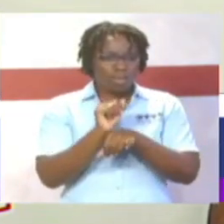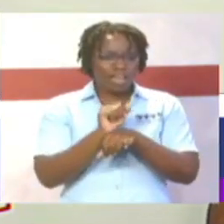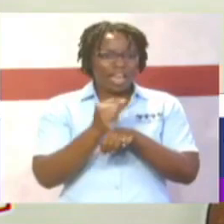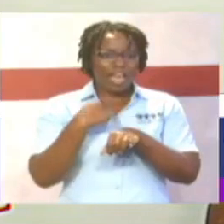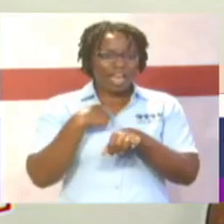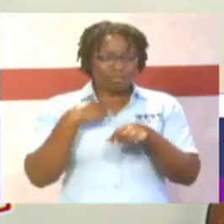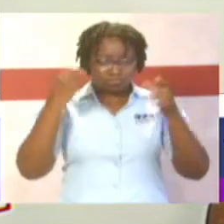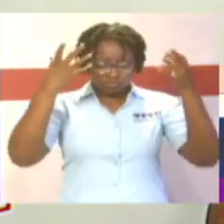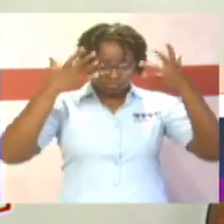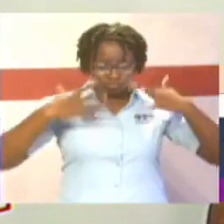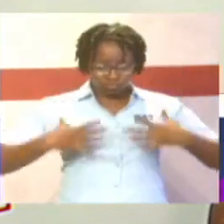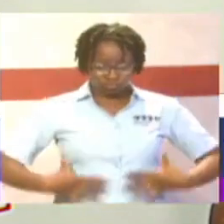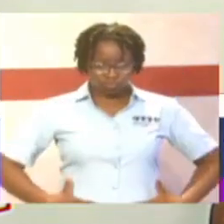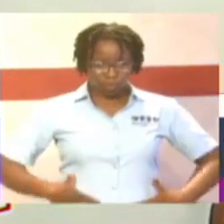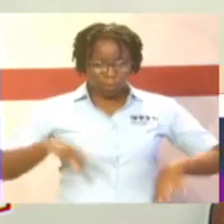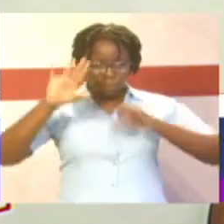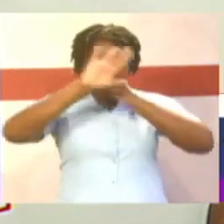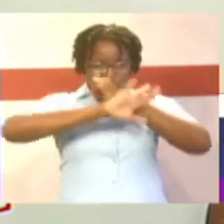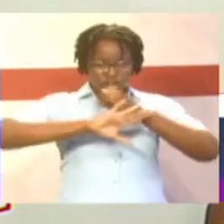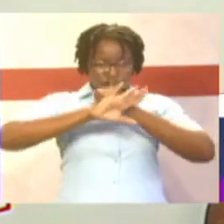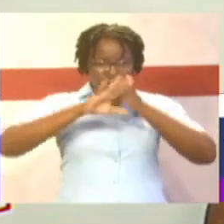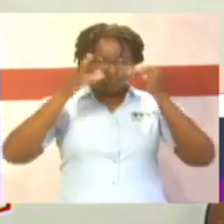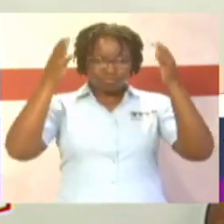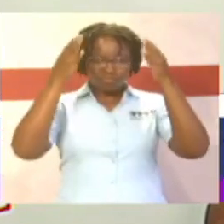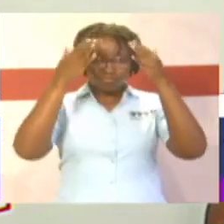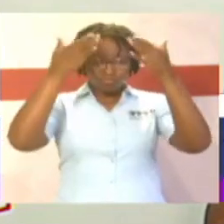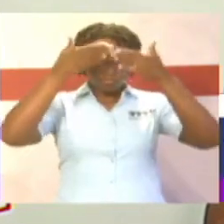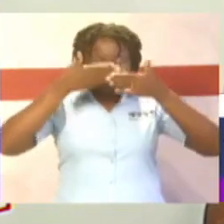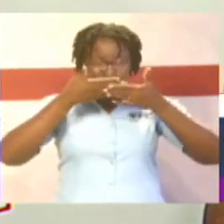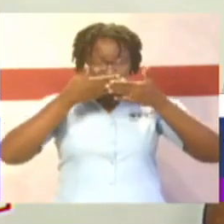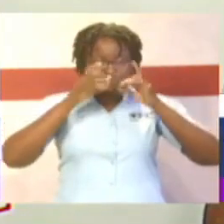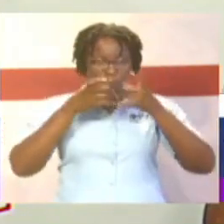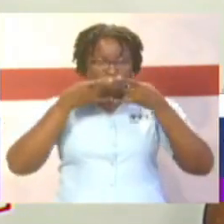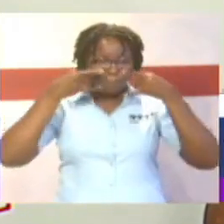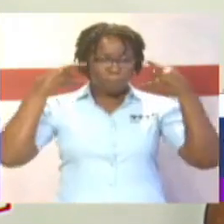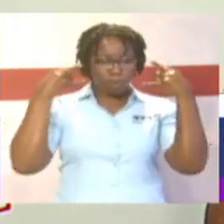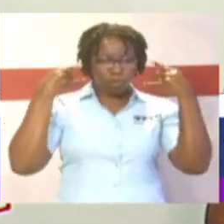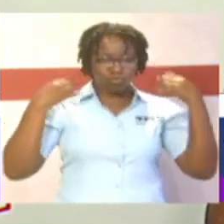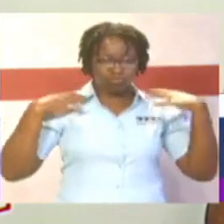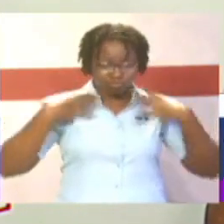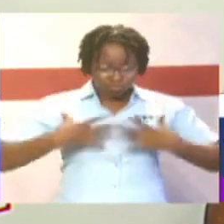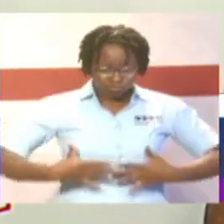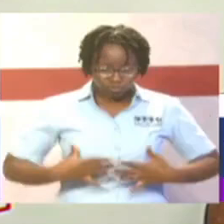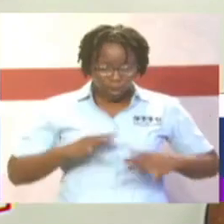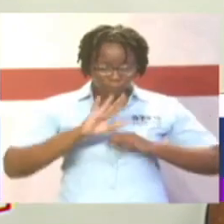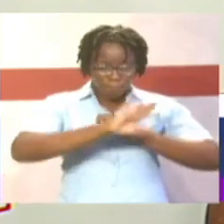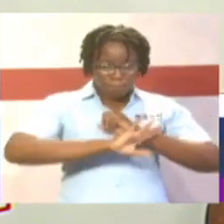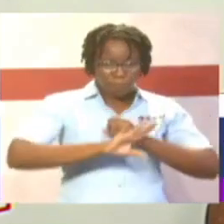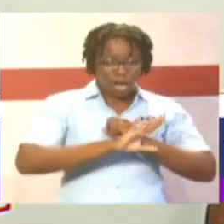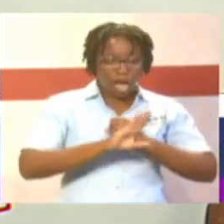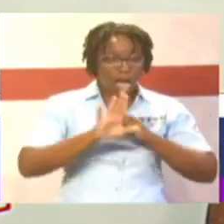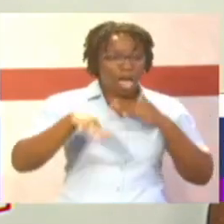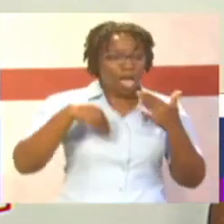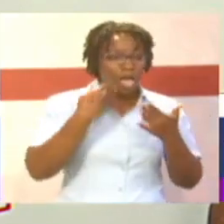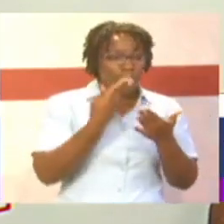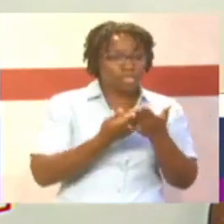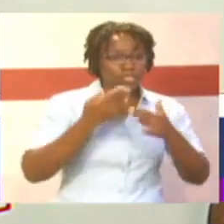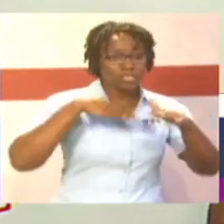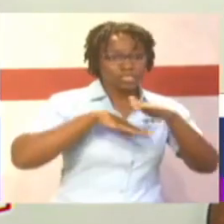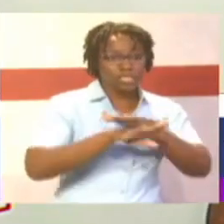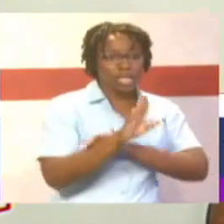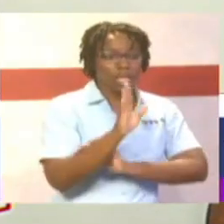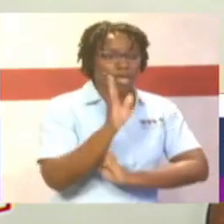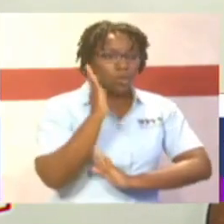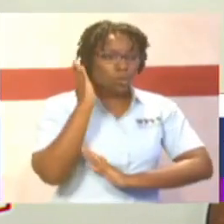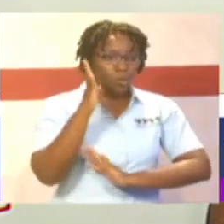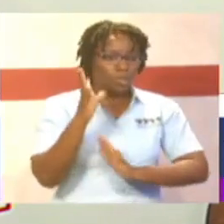of protection against this deadly virus while in the hot zone. On arrival into the hot zone, I would take over